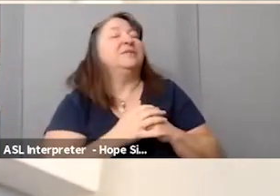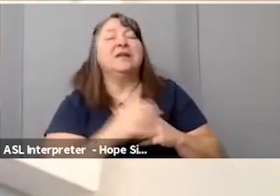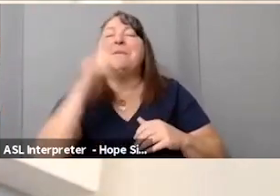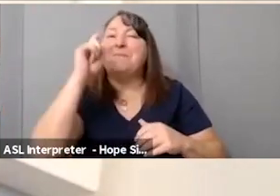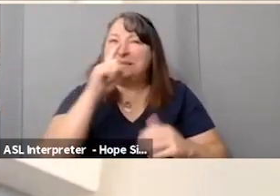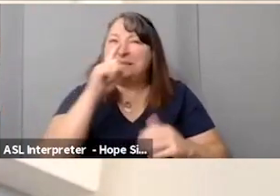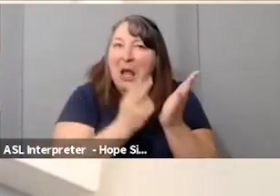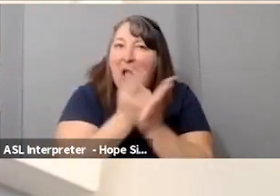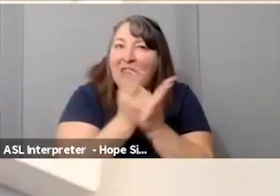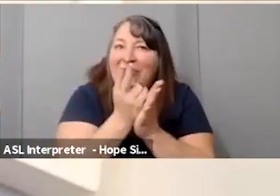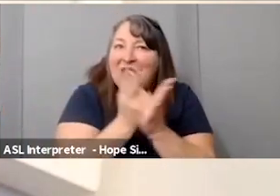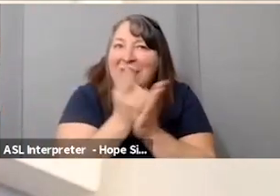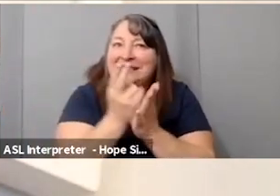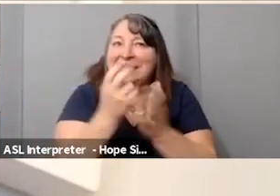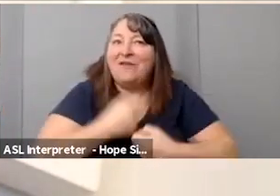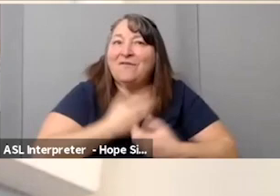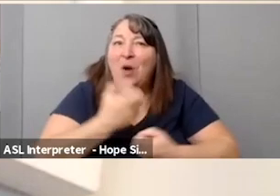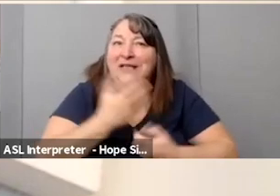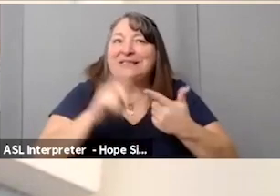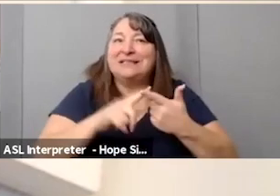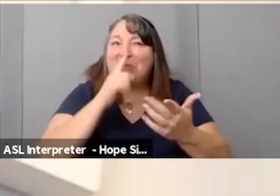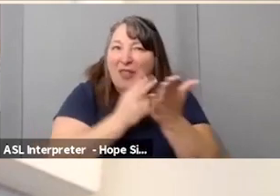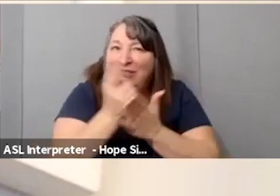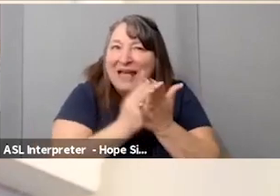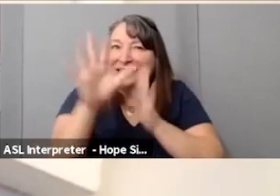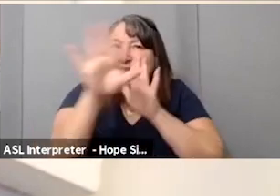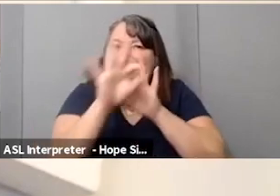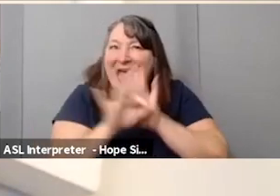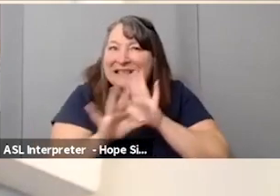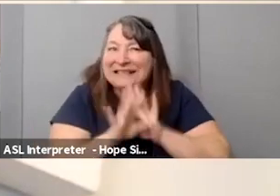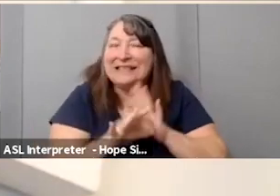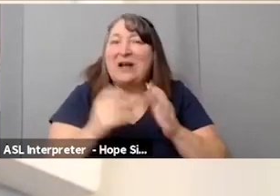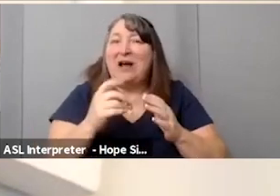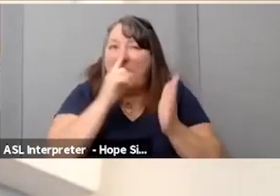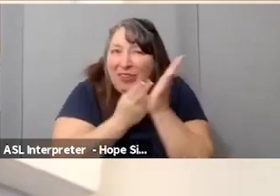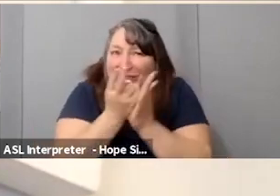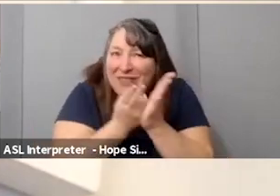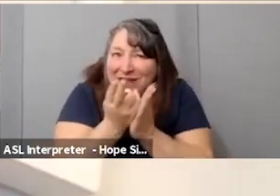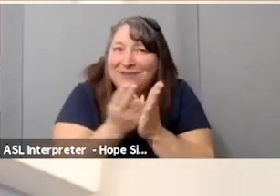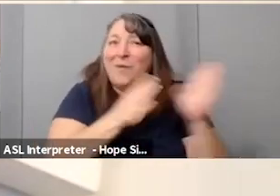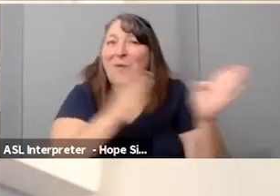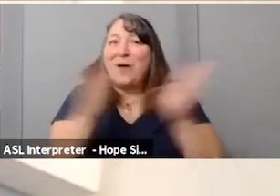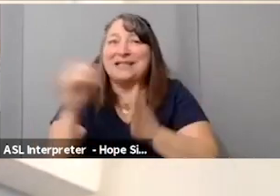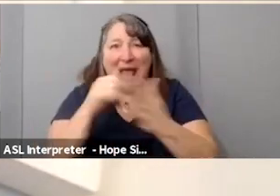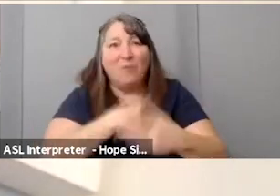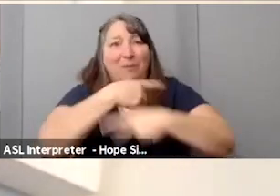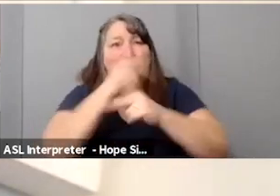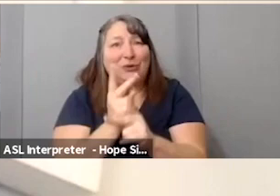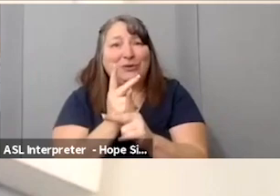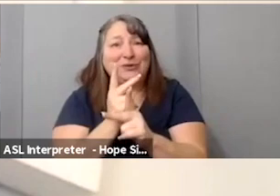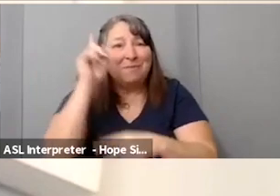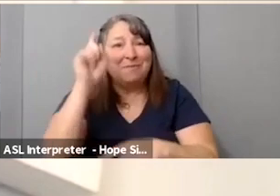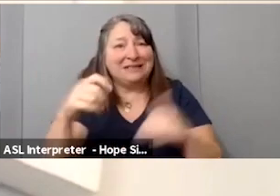authentic voices, authentic casting, authentic ways in which we produce. And so what that did was really, you know,